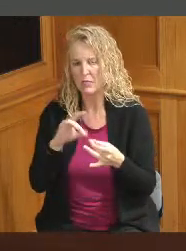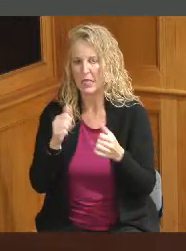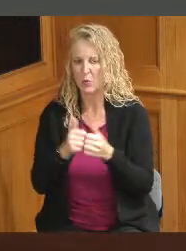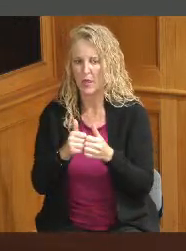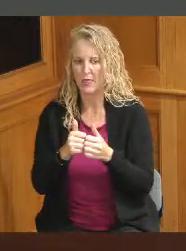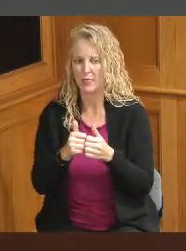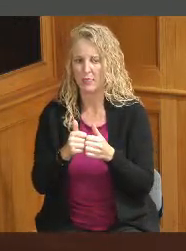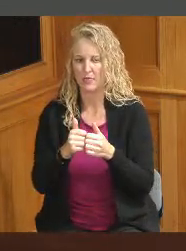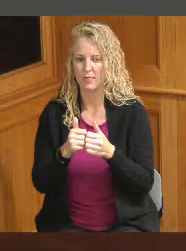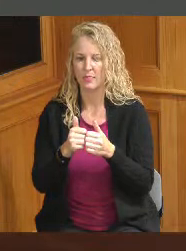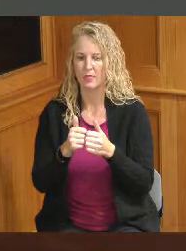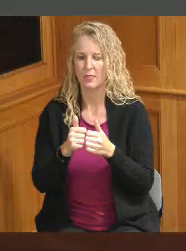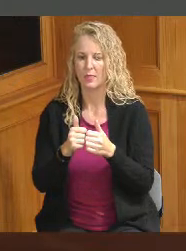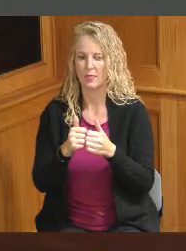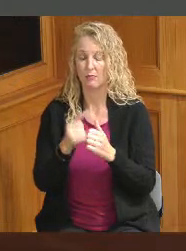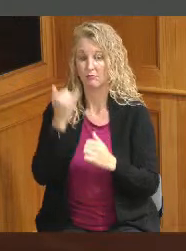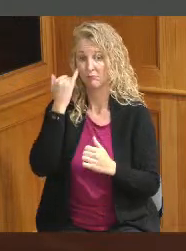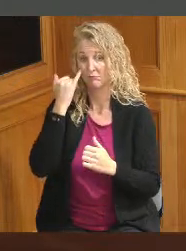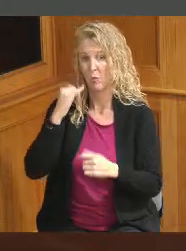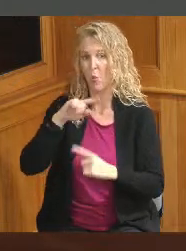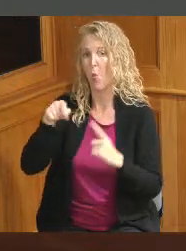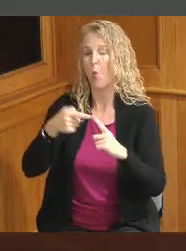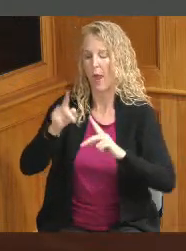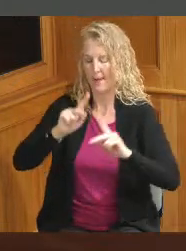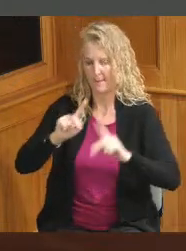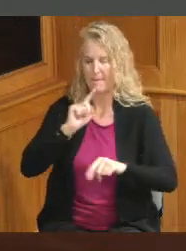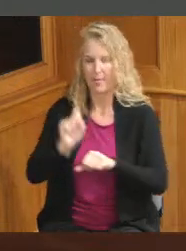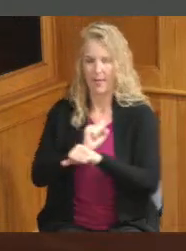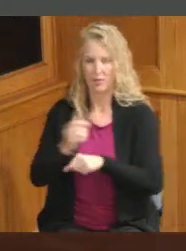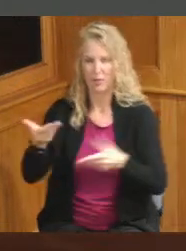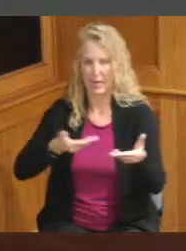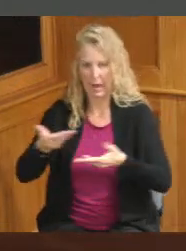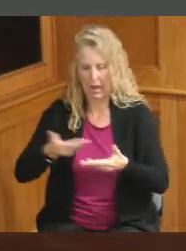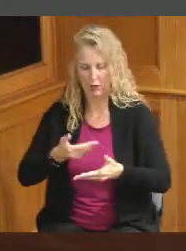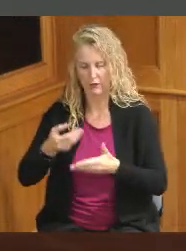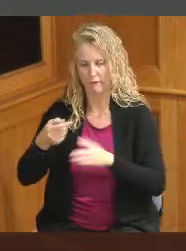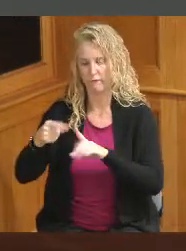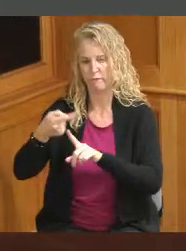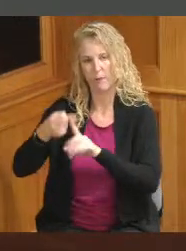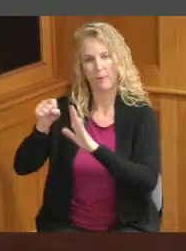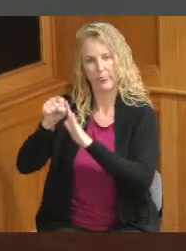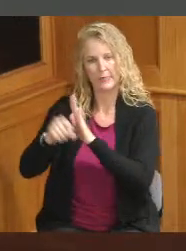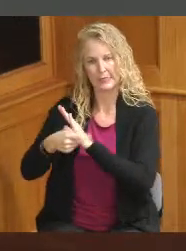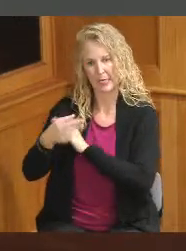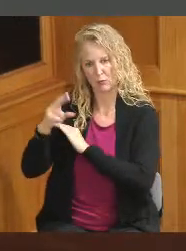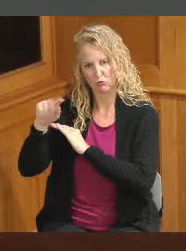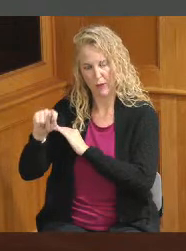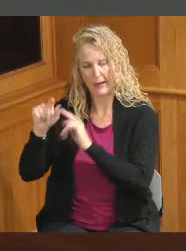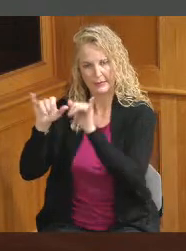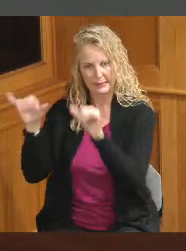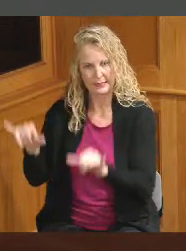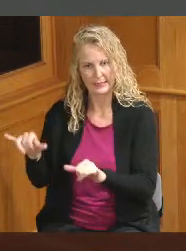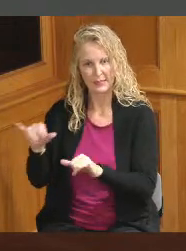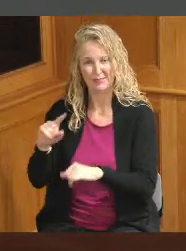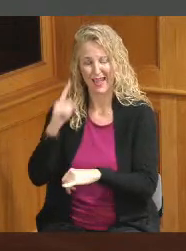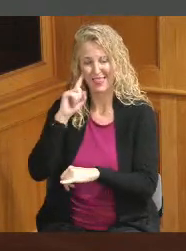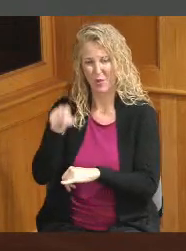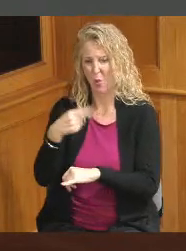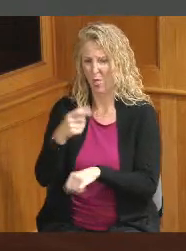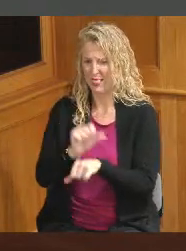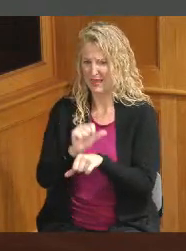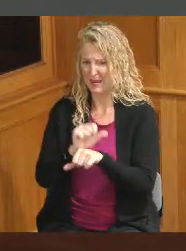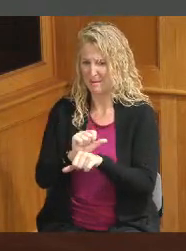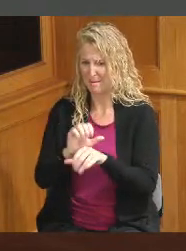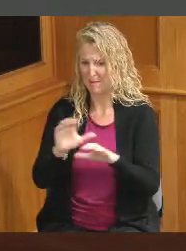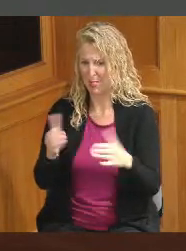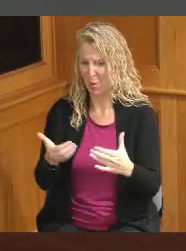to when people were hired. So it's a state grant, and I think they've said that that only employees hired